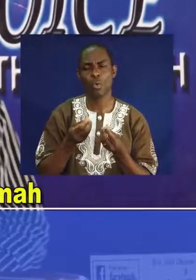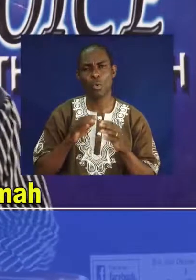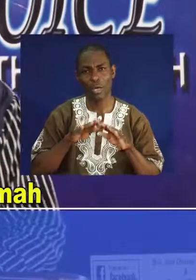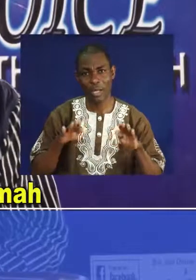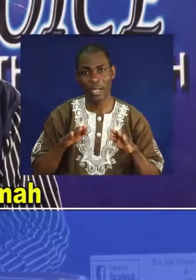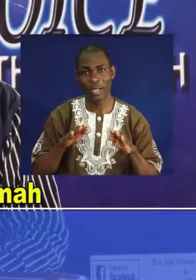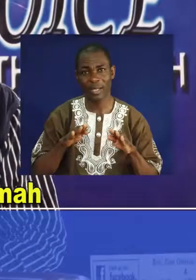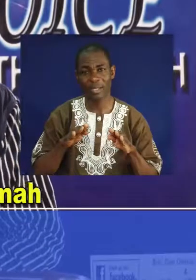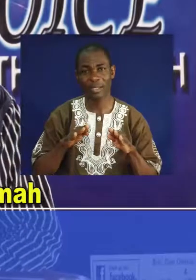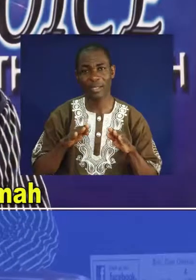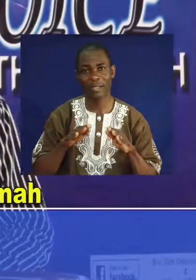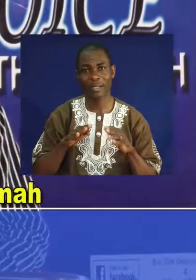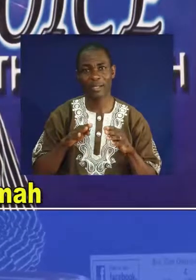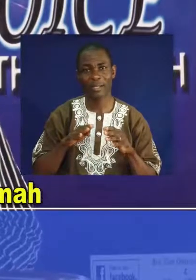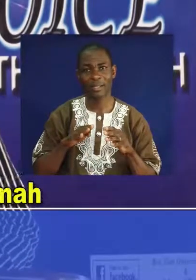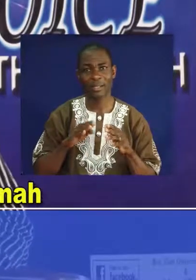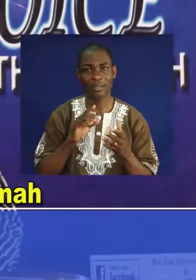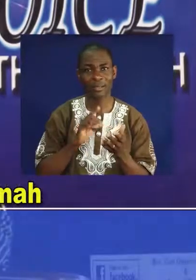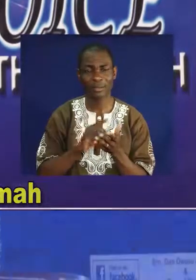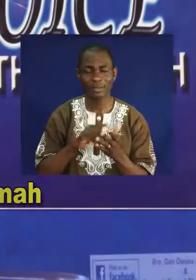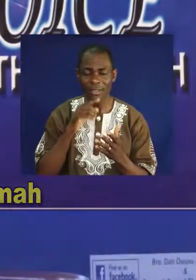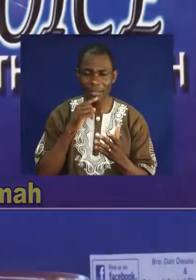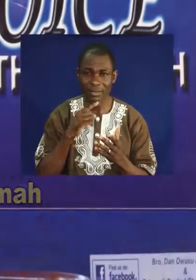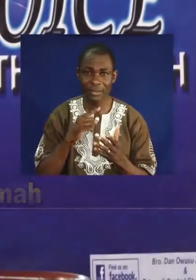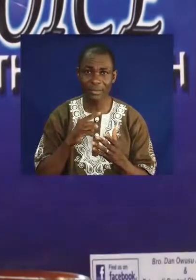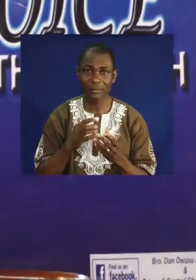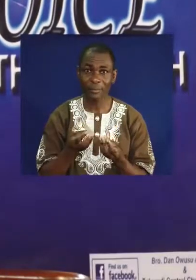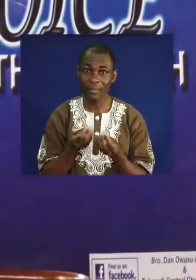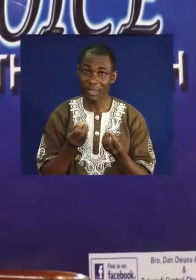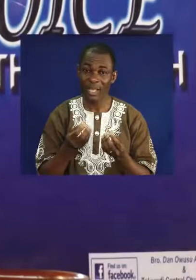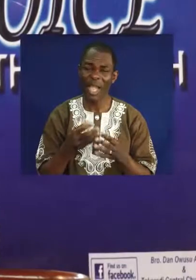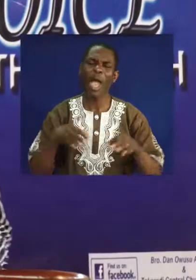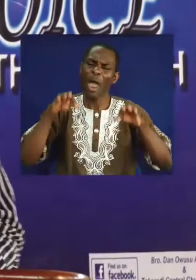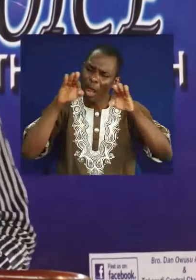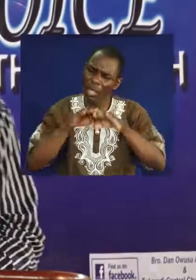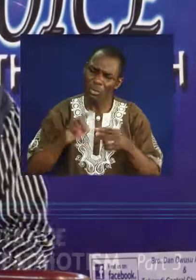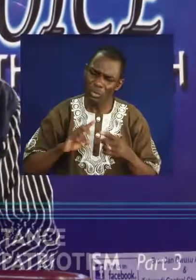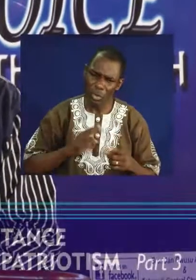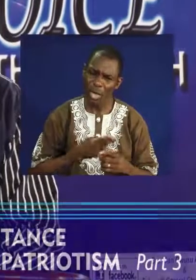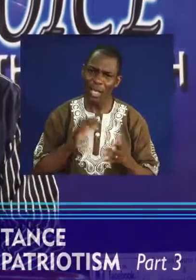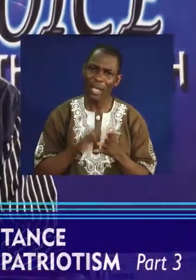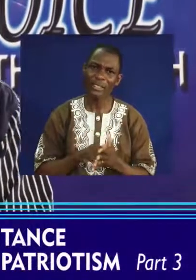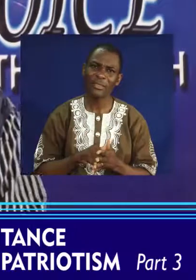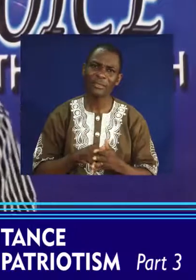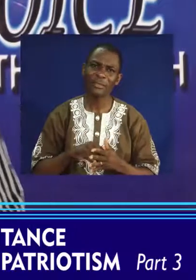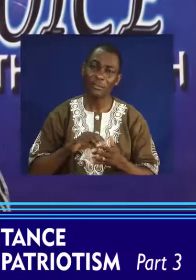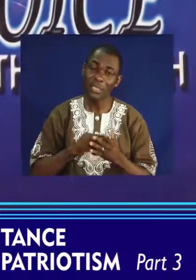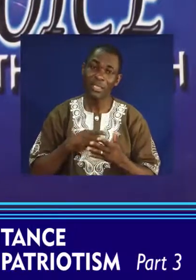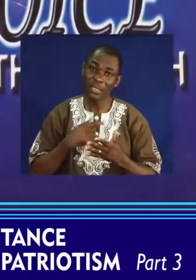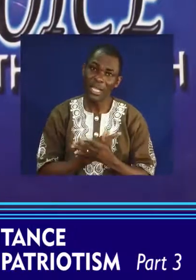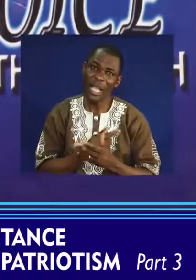mi ro se eye aboo denden e de maye eno no e call for a sense of